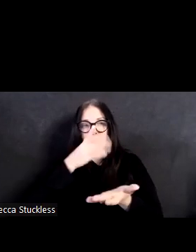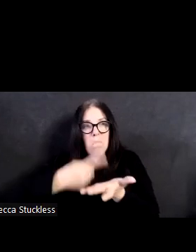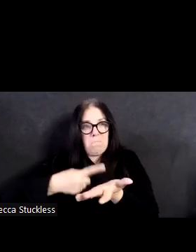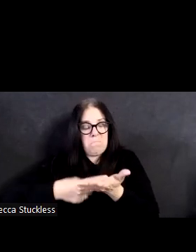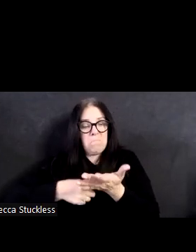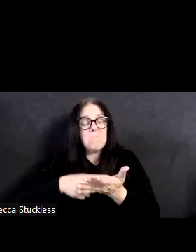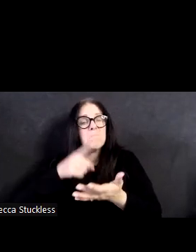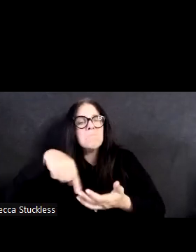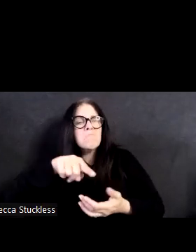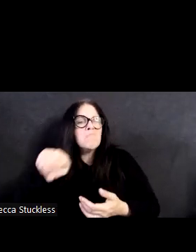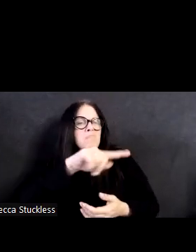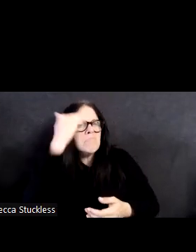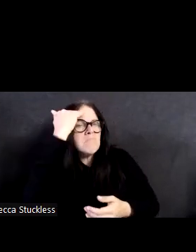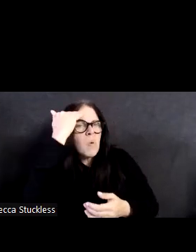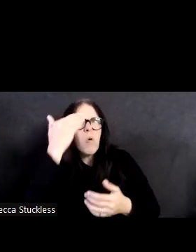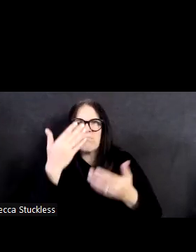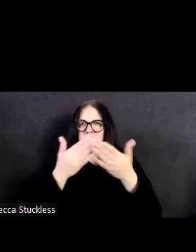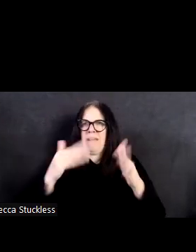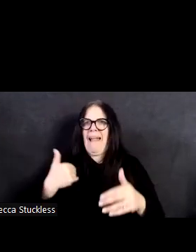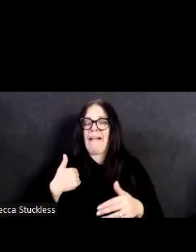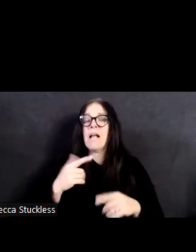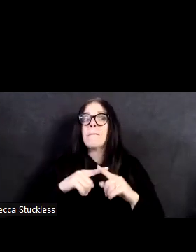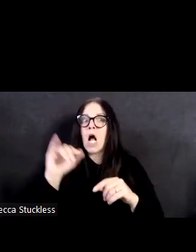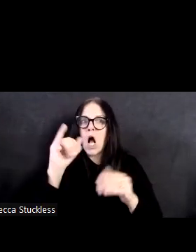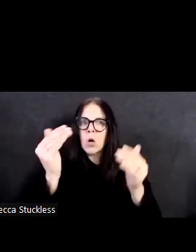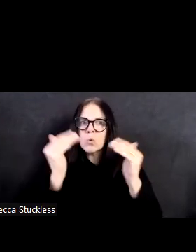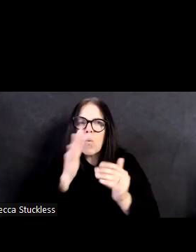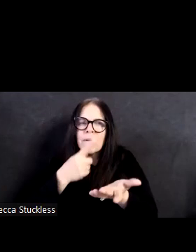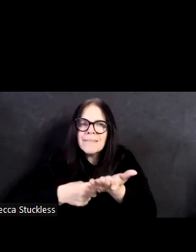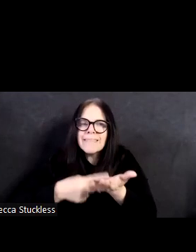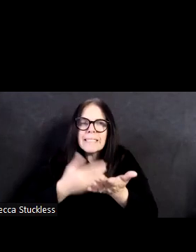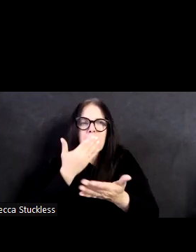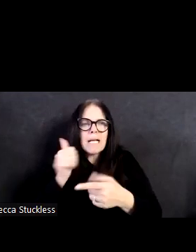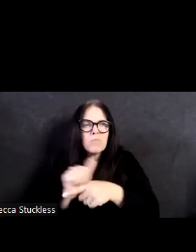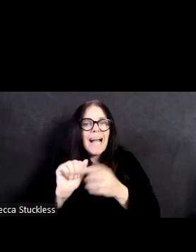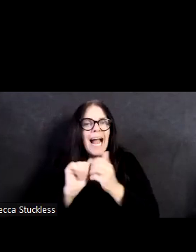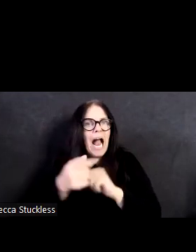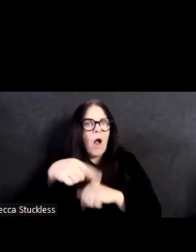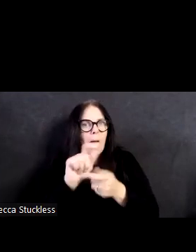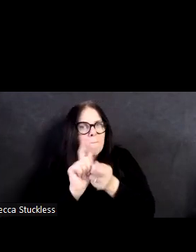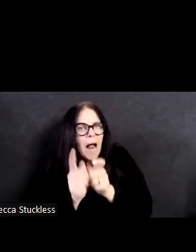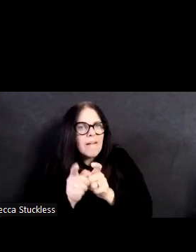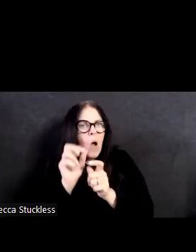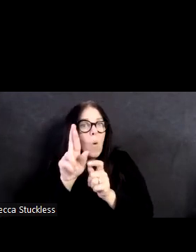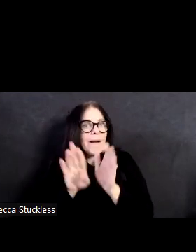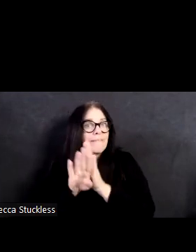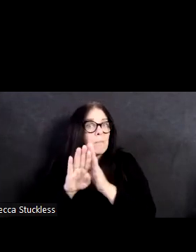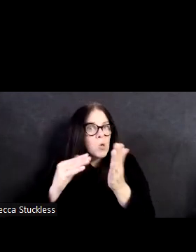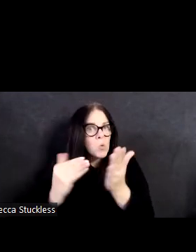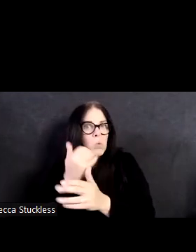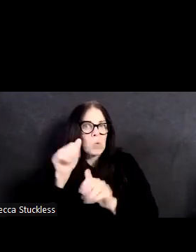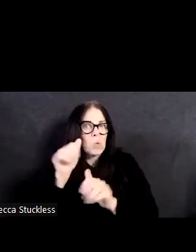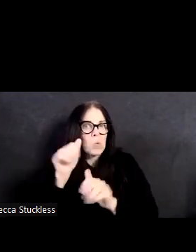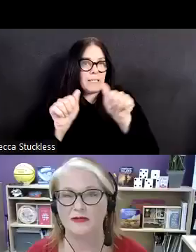that are available for assessment, but best practices for modifying or developing new assessments and for working with